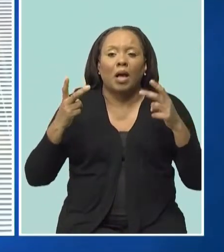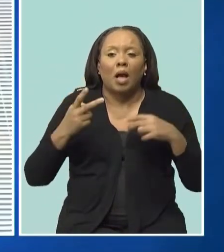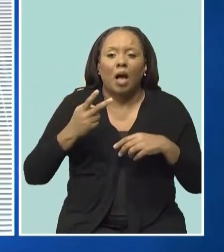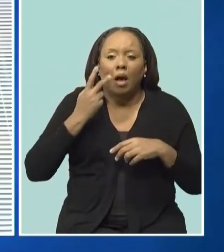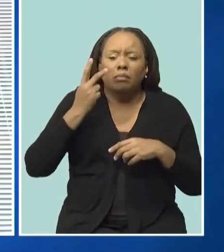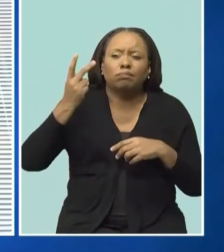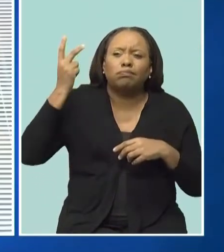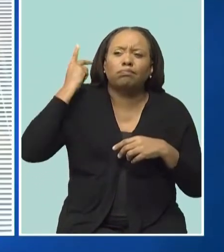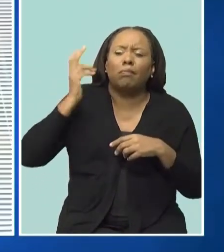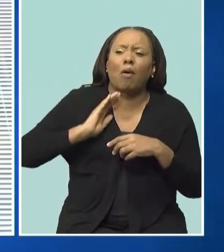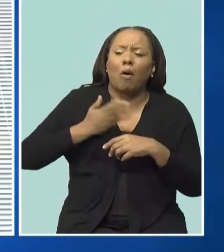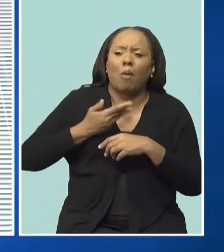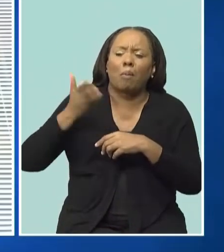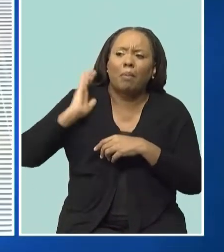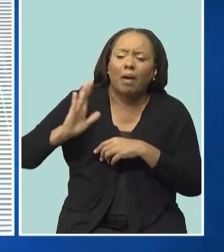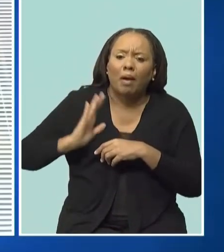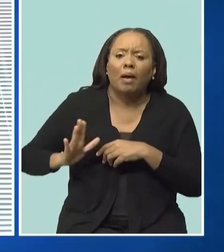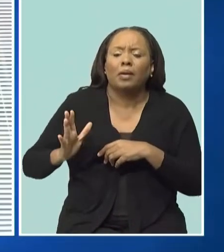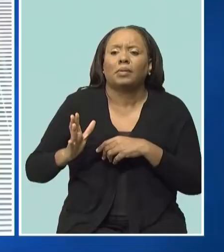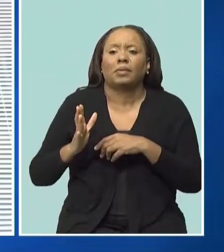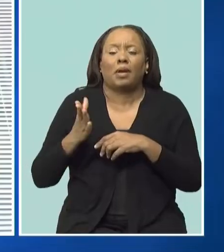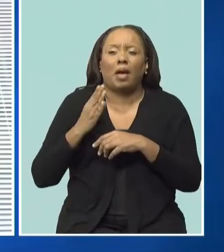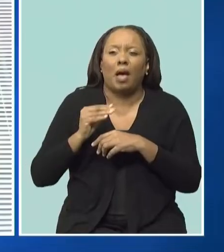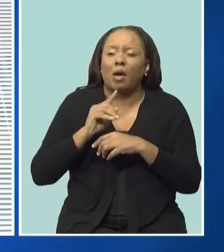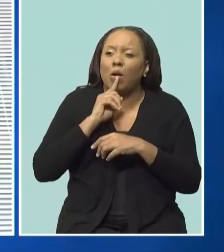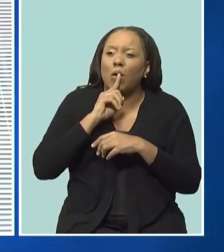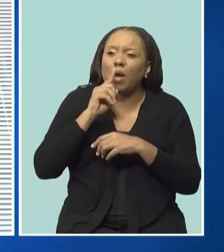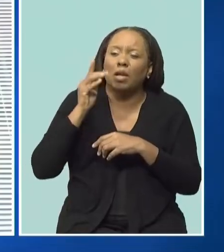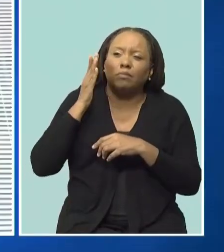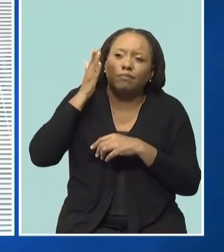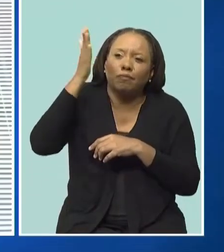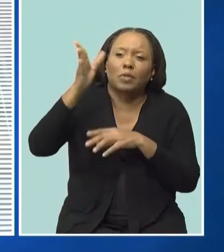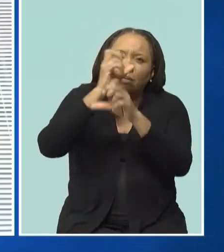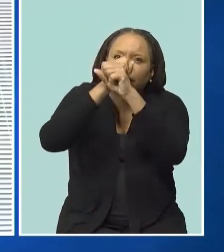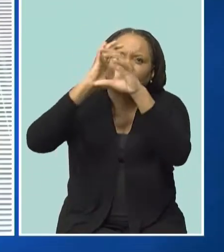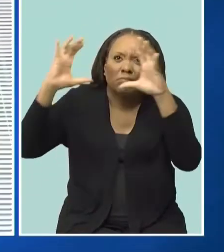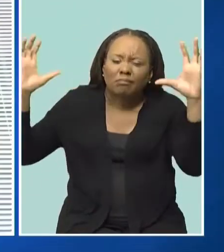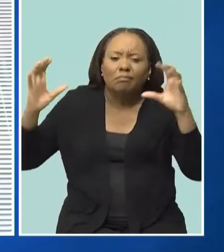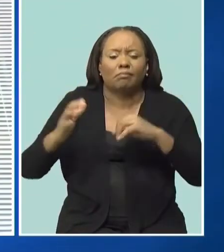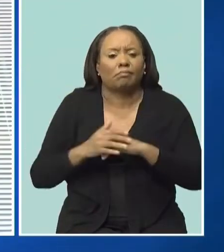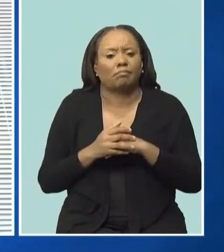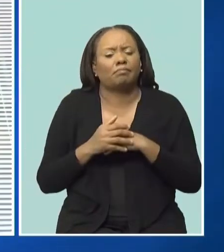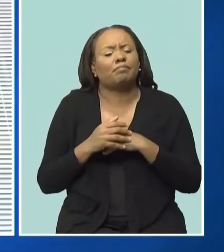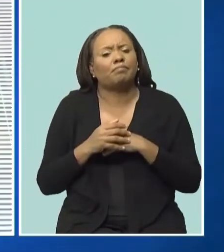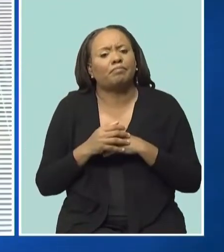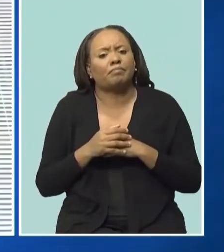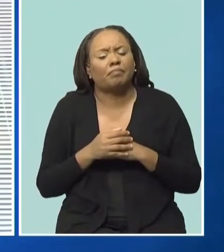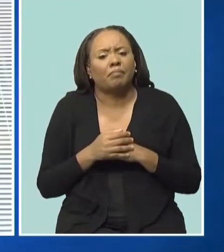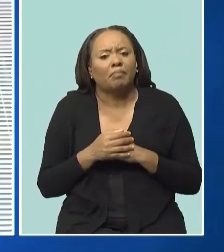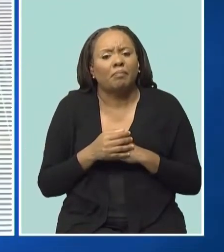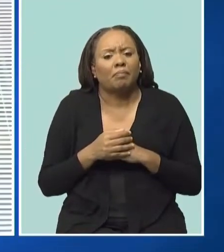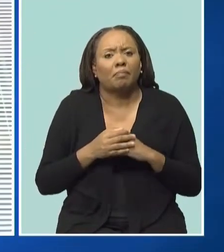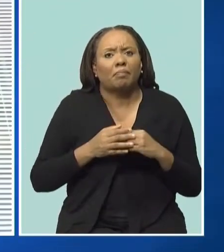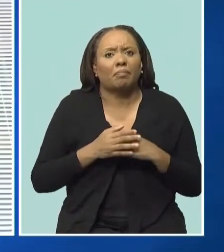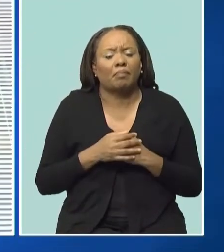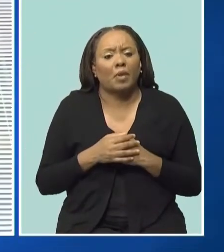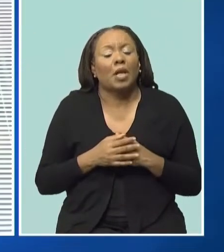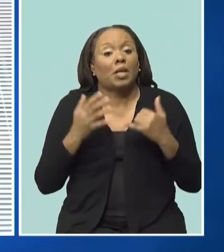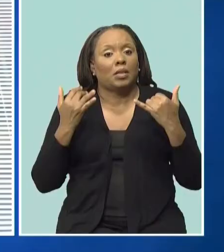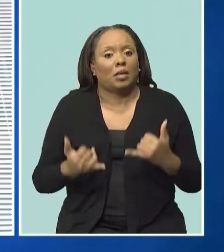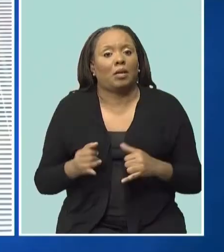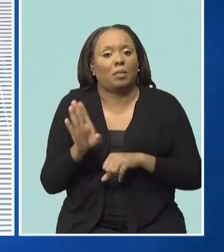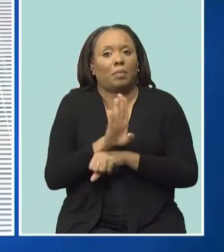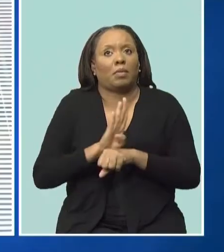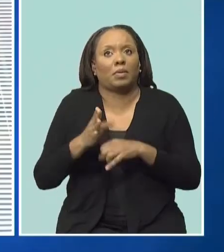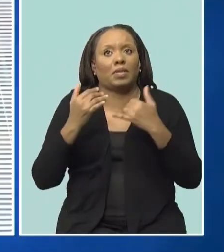our past and retelling our story through our own lives and experiences. So could you shape this within the context of Barbados having become a